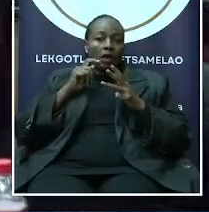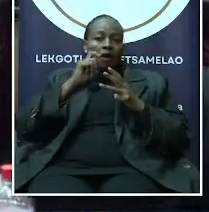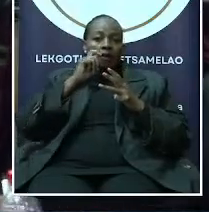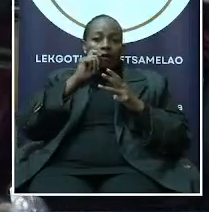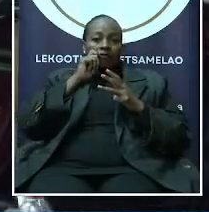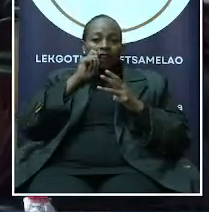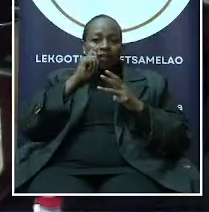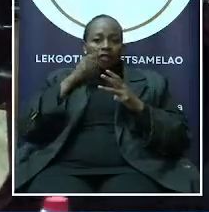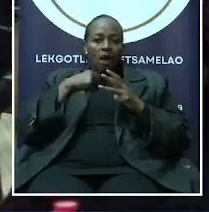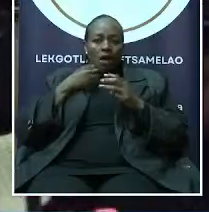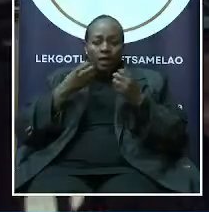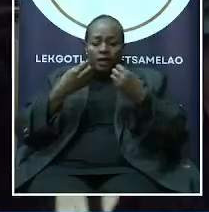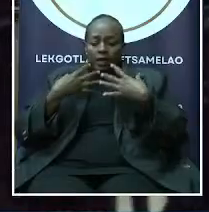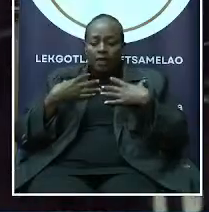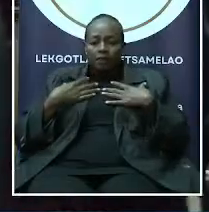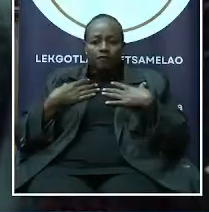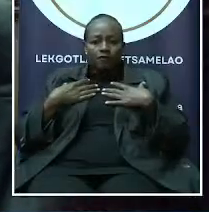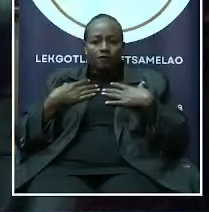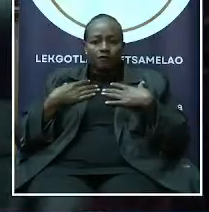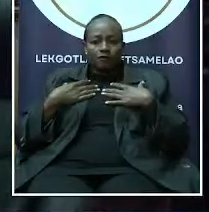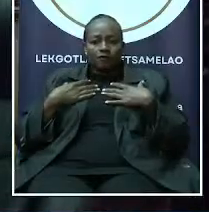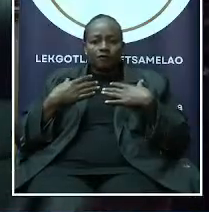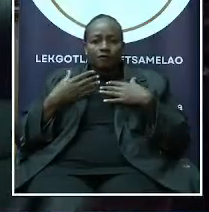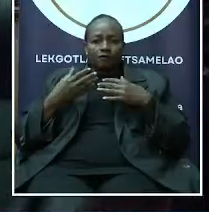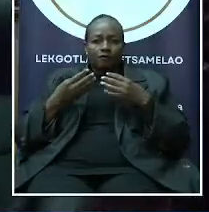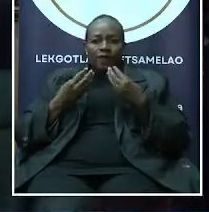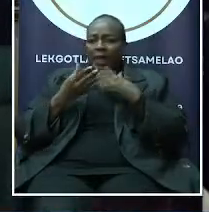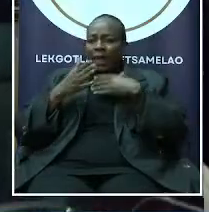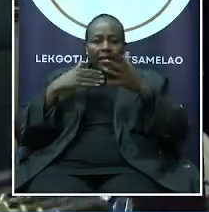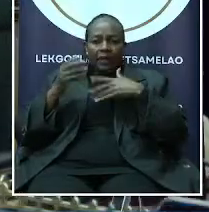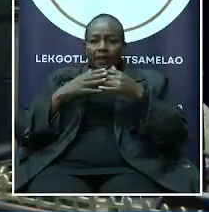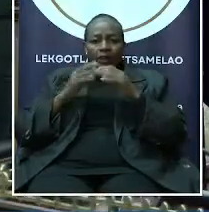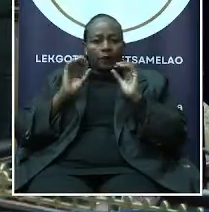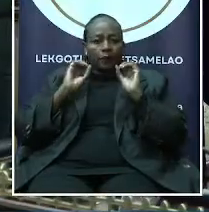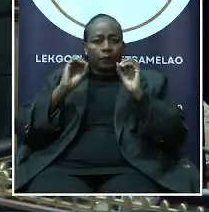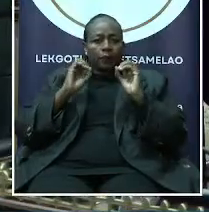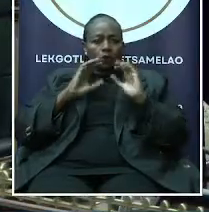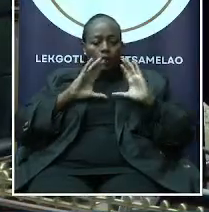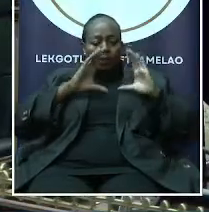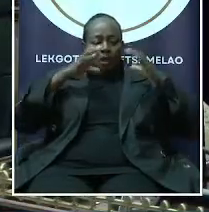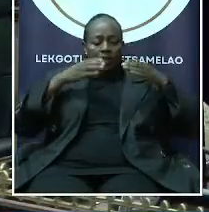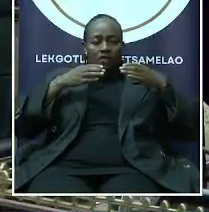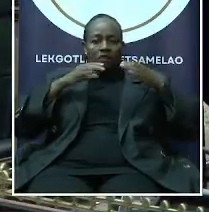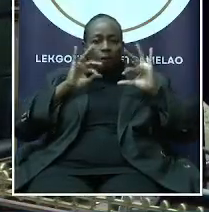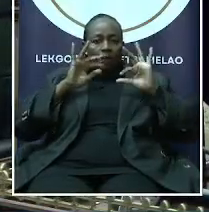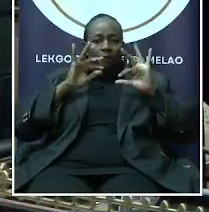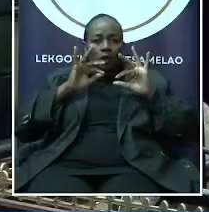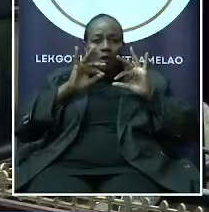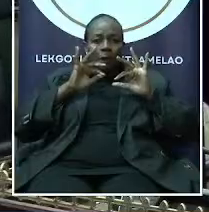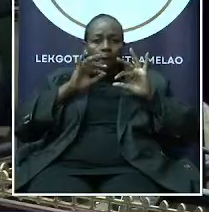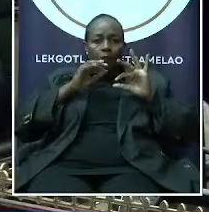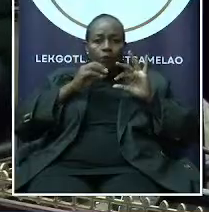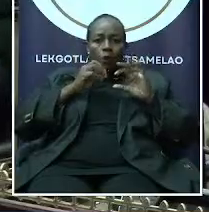forefathers. How do you classify the disadvantaged? Thank you very much.